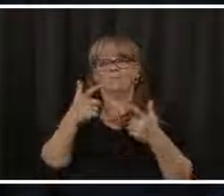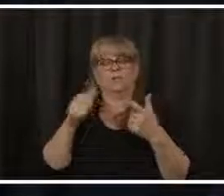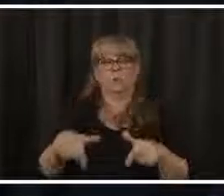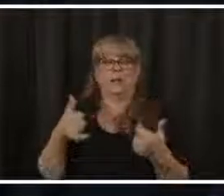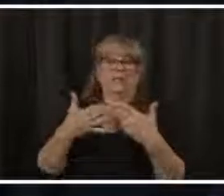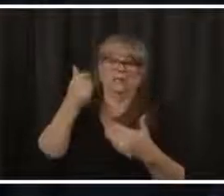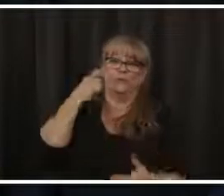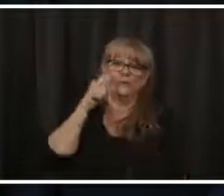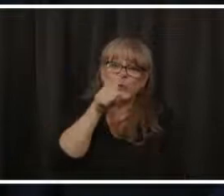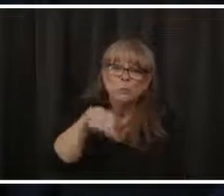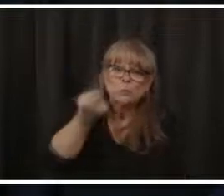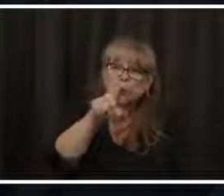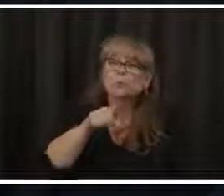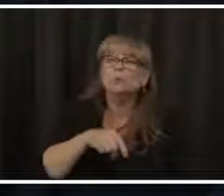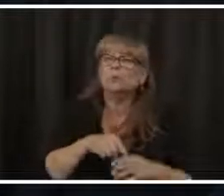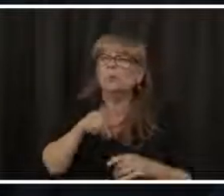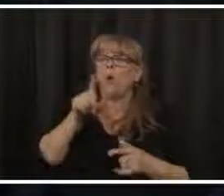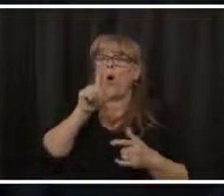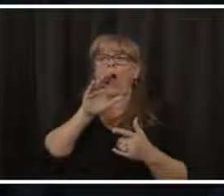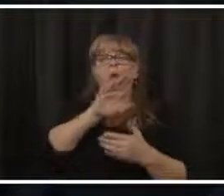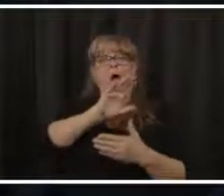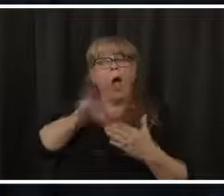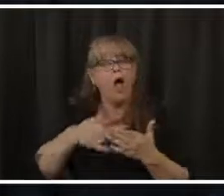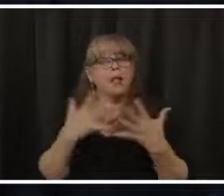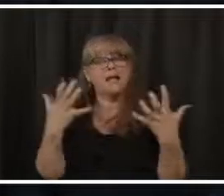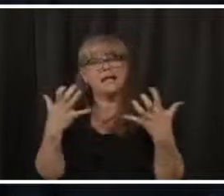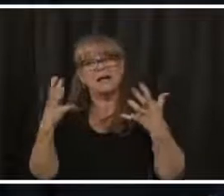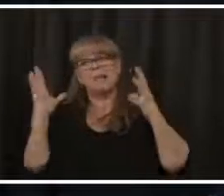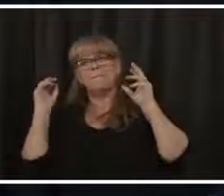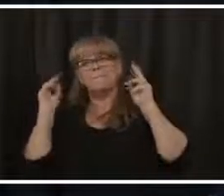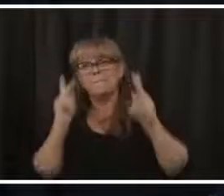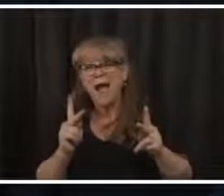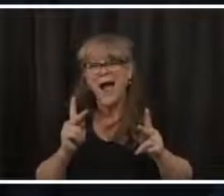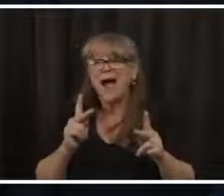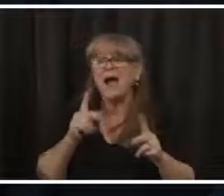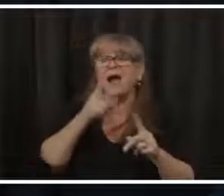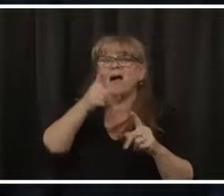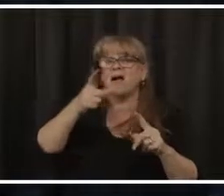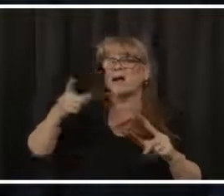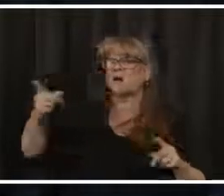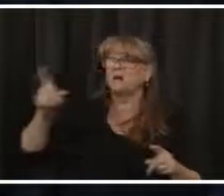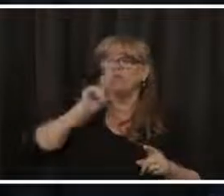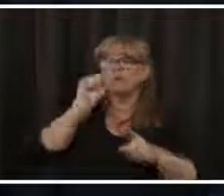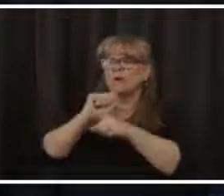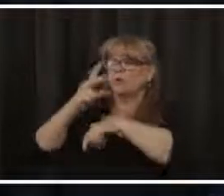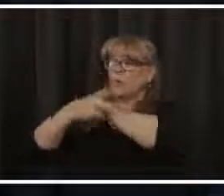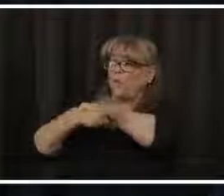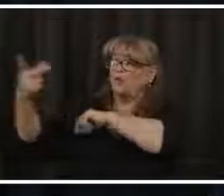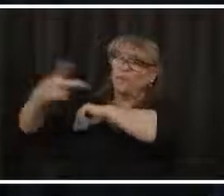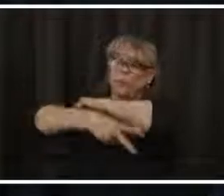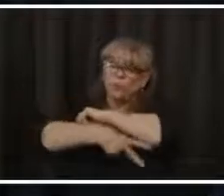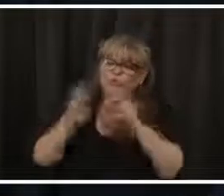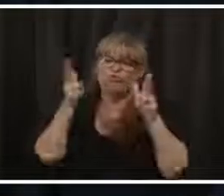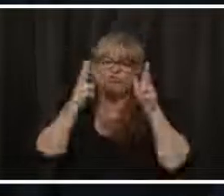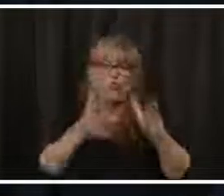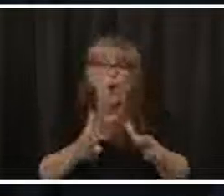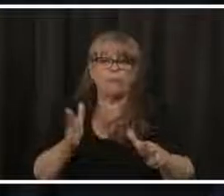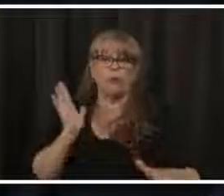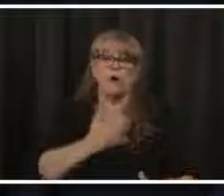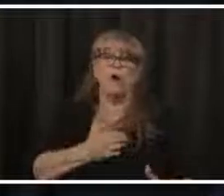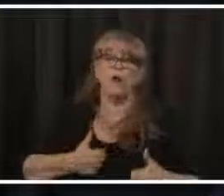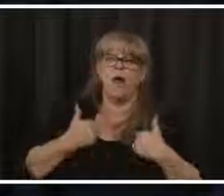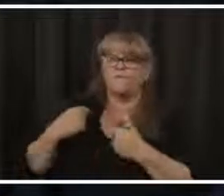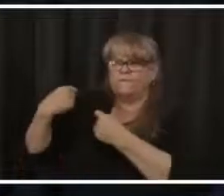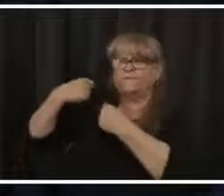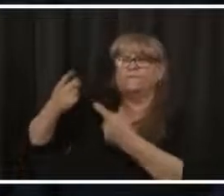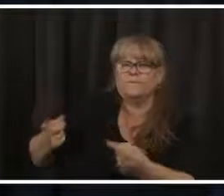we all want to win back what has been taken by this virus, a normal life, a thriving economy, and we are rapidly achieving